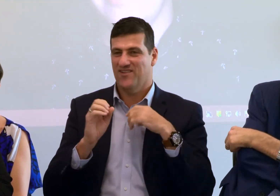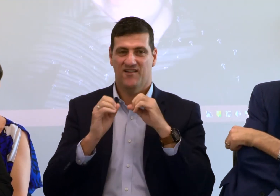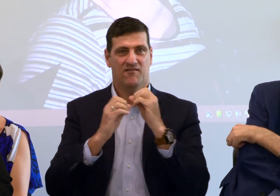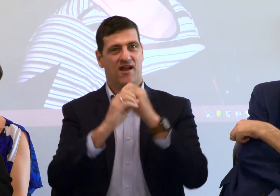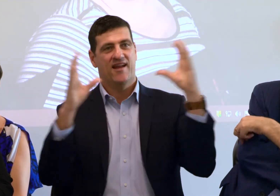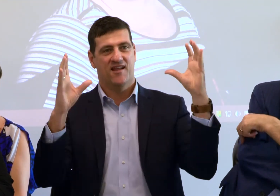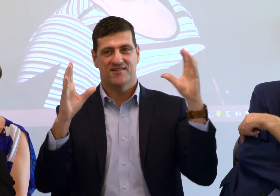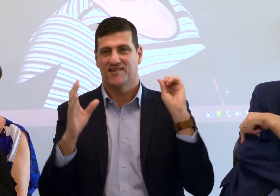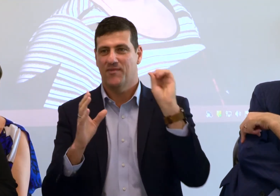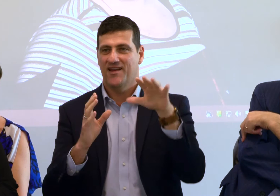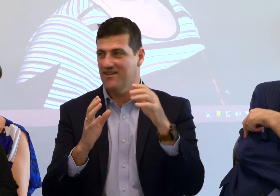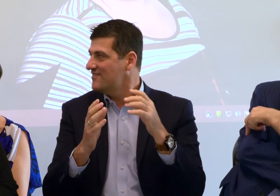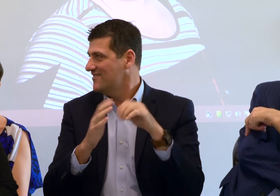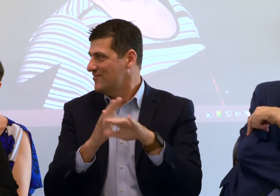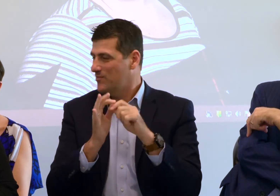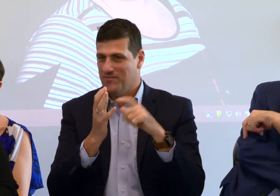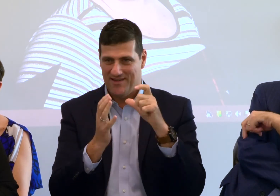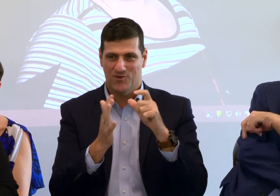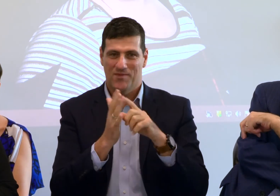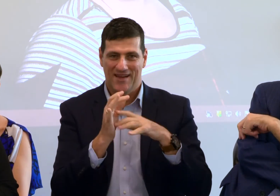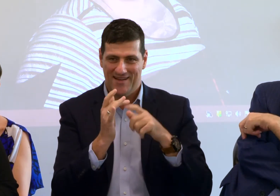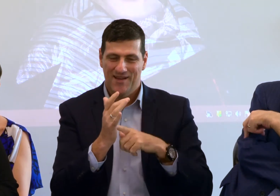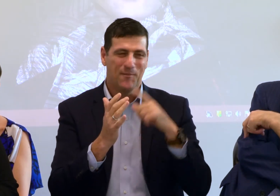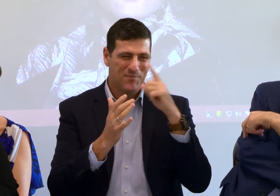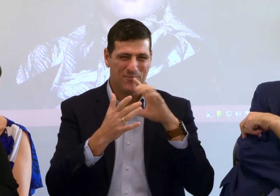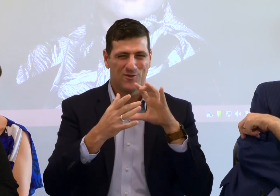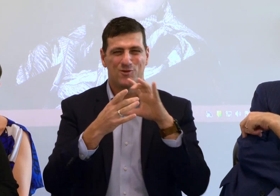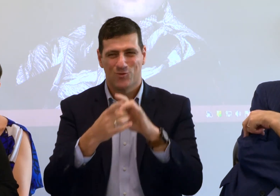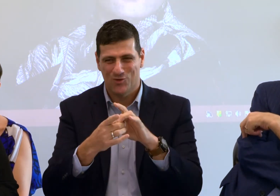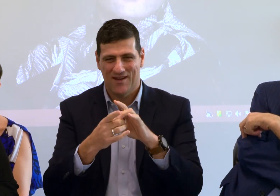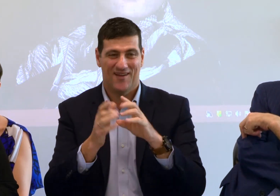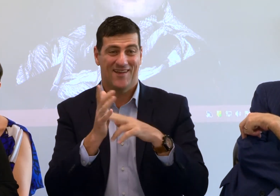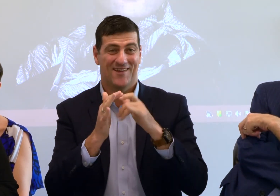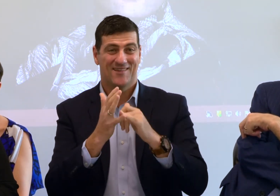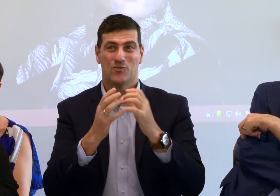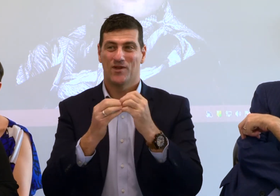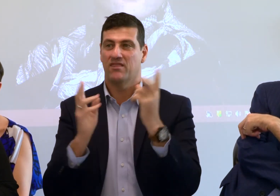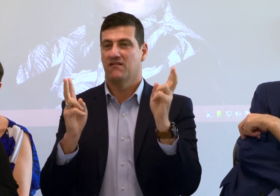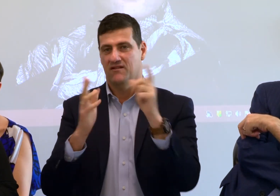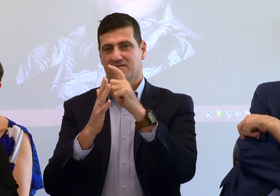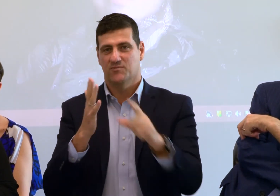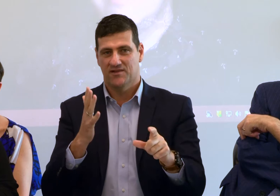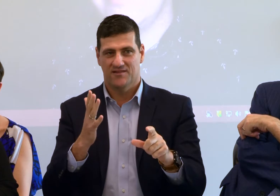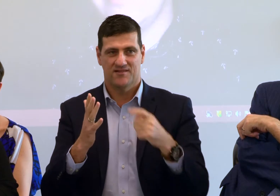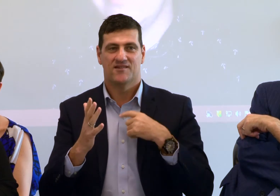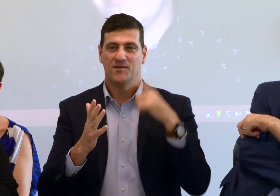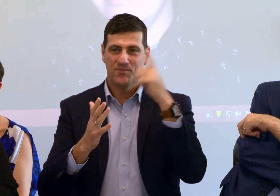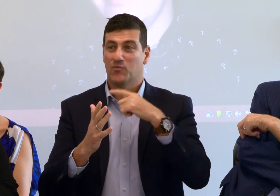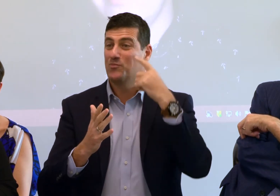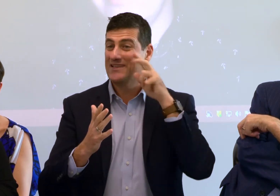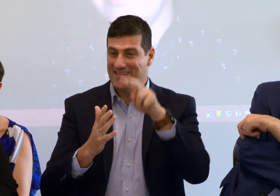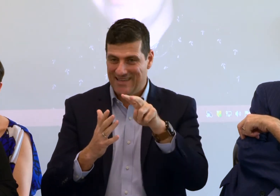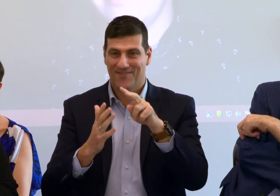with a disability. But the highlights that we're seeing in the media and the public domain are the negative ones. So people are now associating